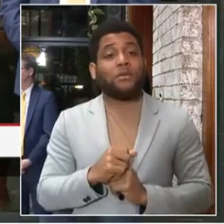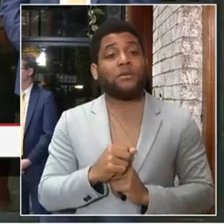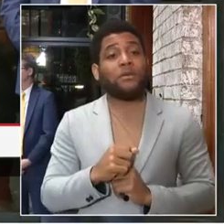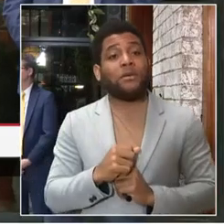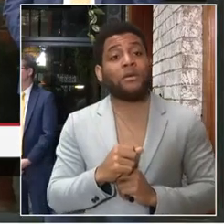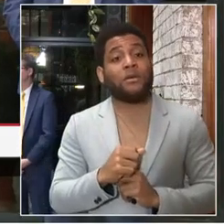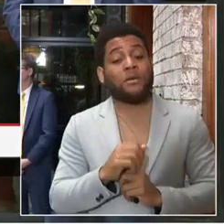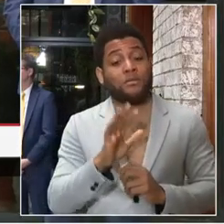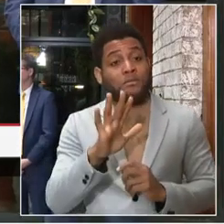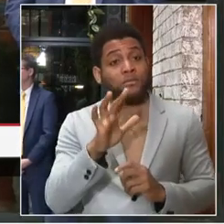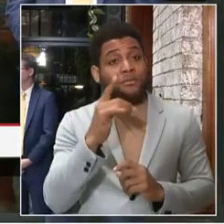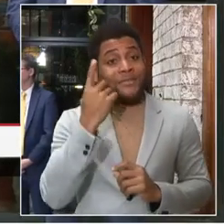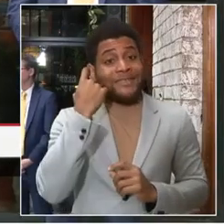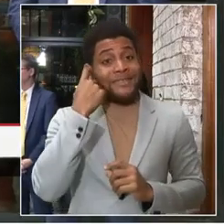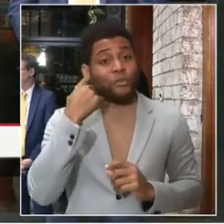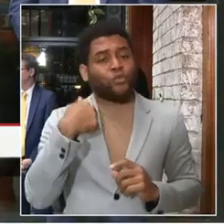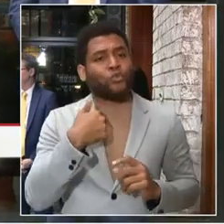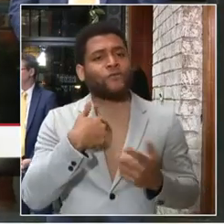out on